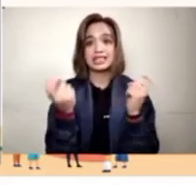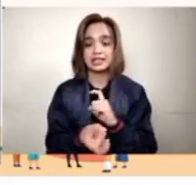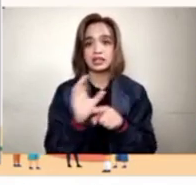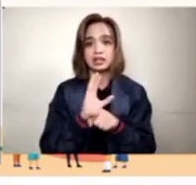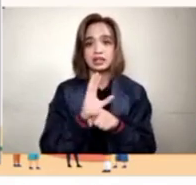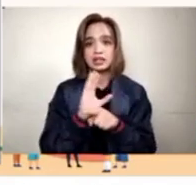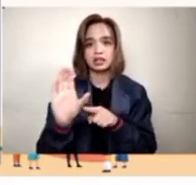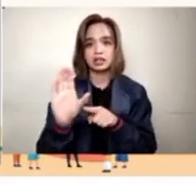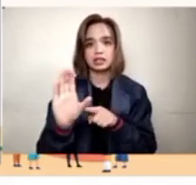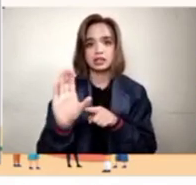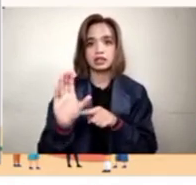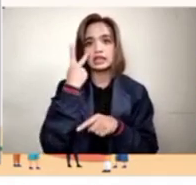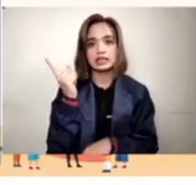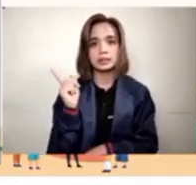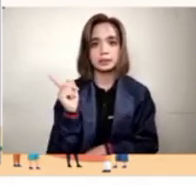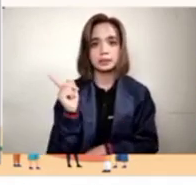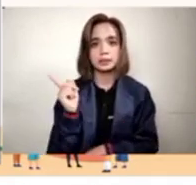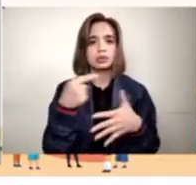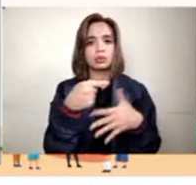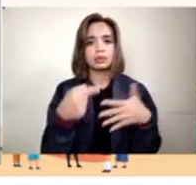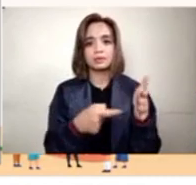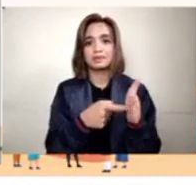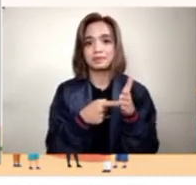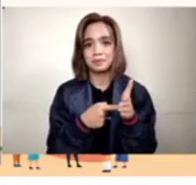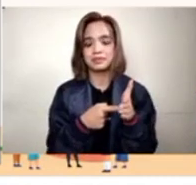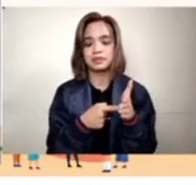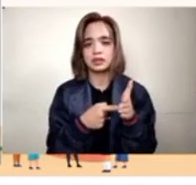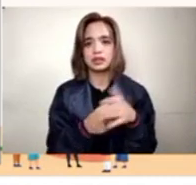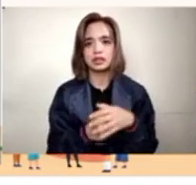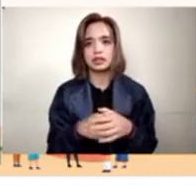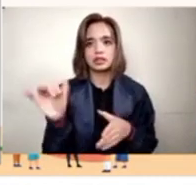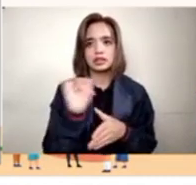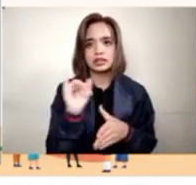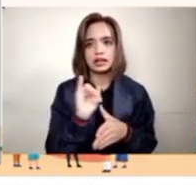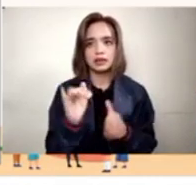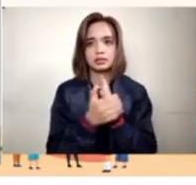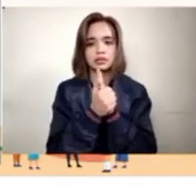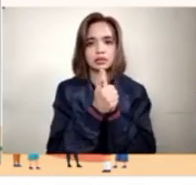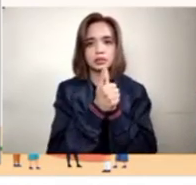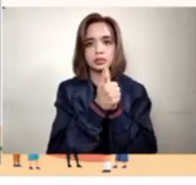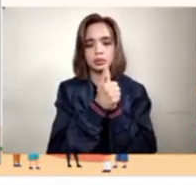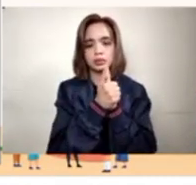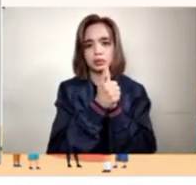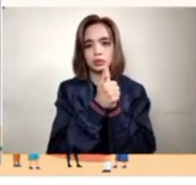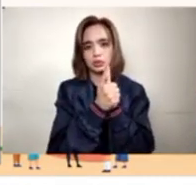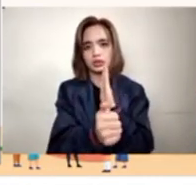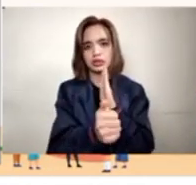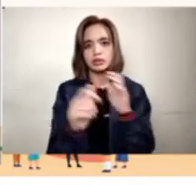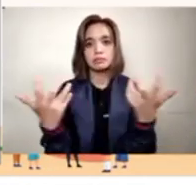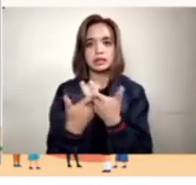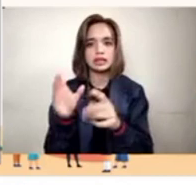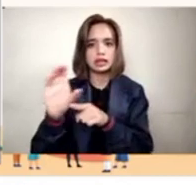in career line meets all the necessary qualifications and as expected, competencies of the